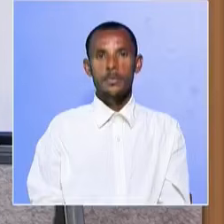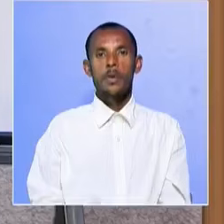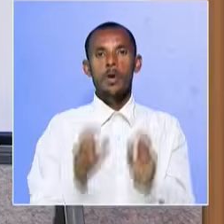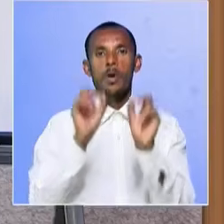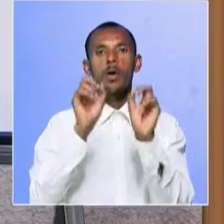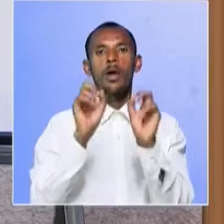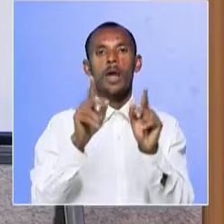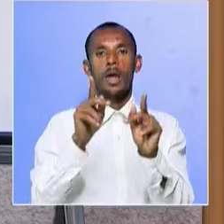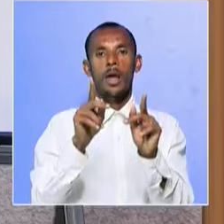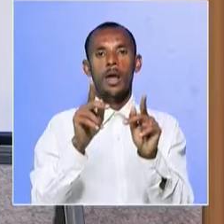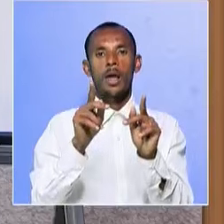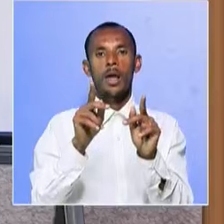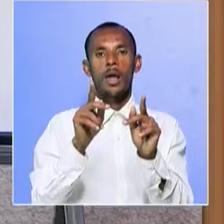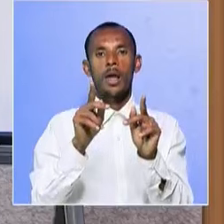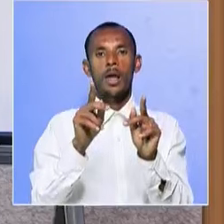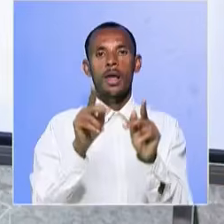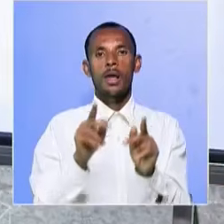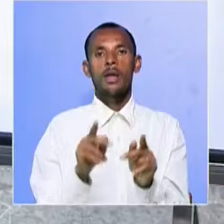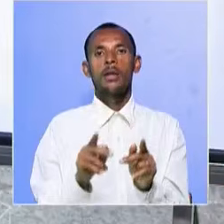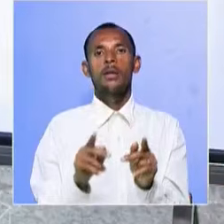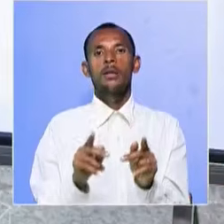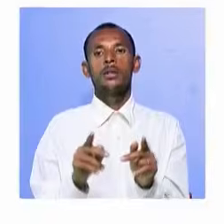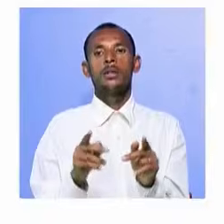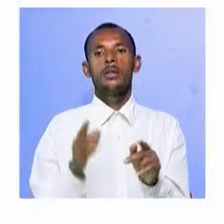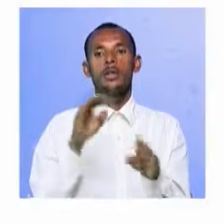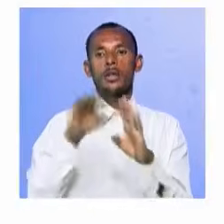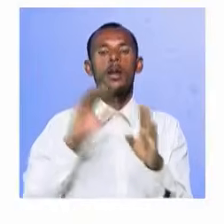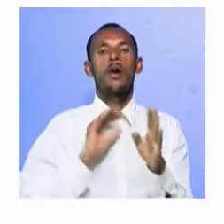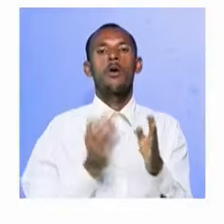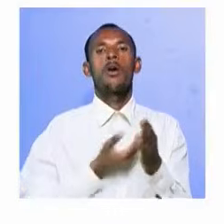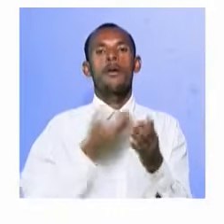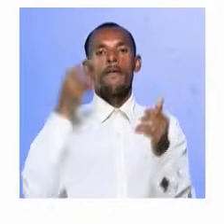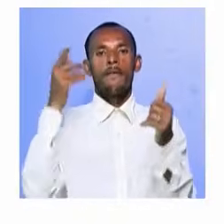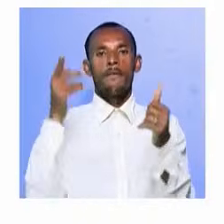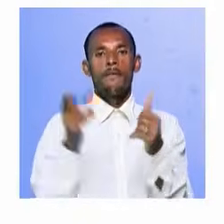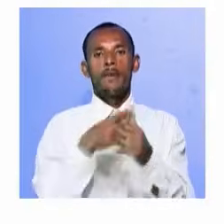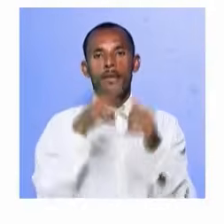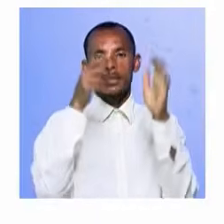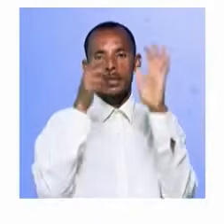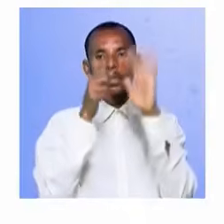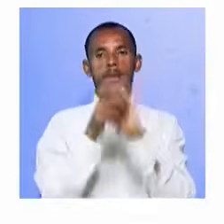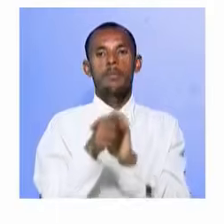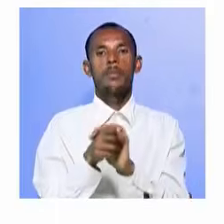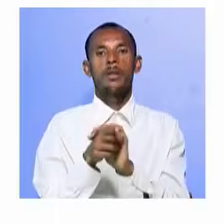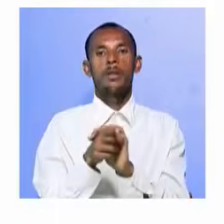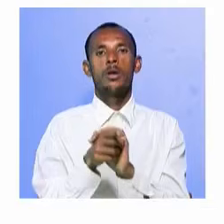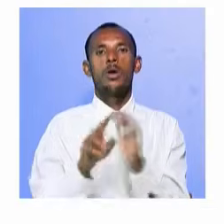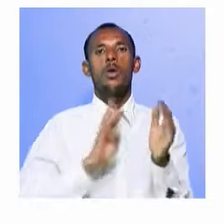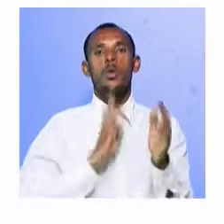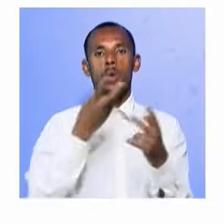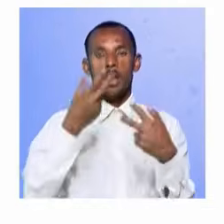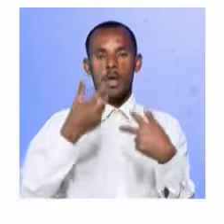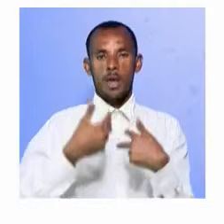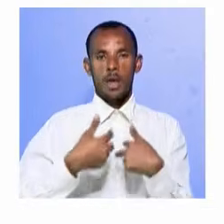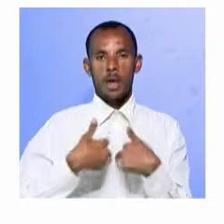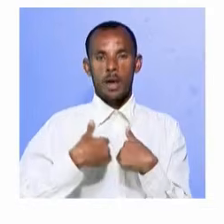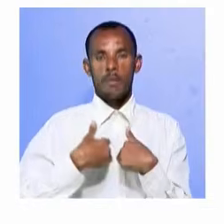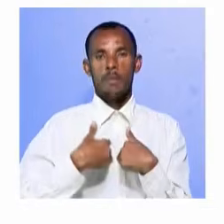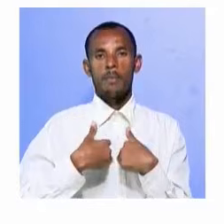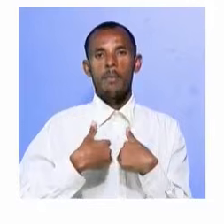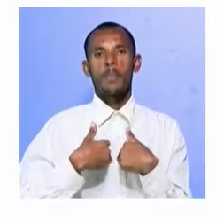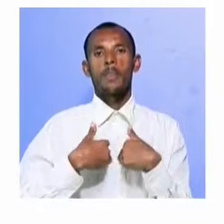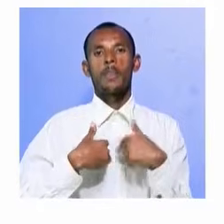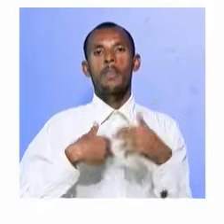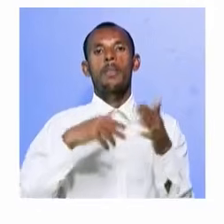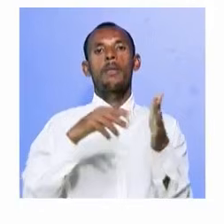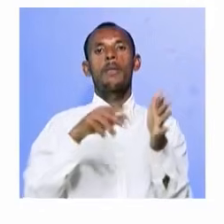Okay. In our first example, we have